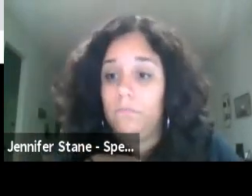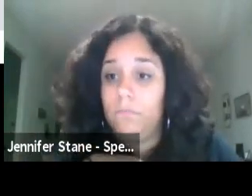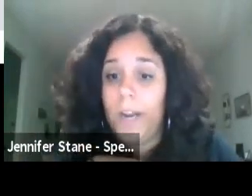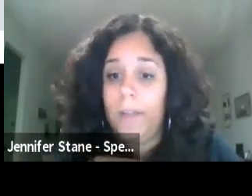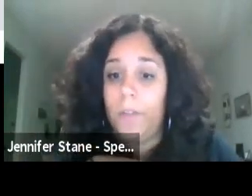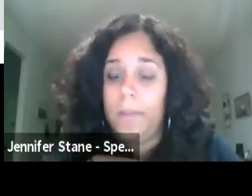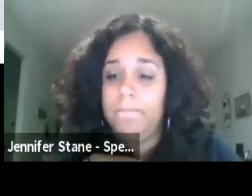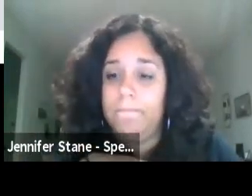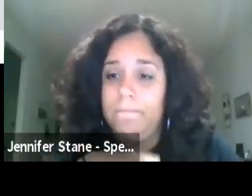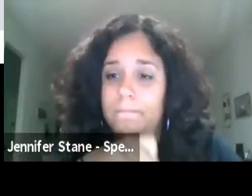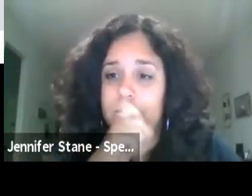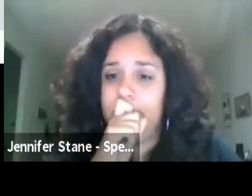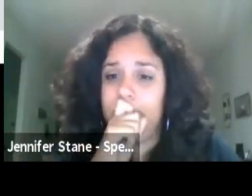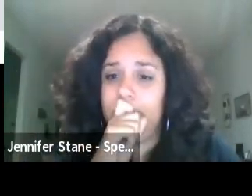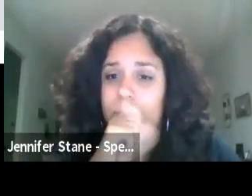teeth right after that?